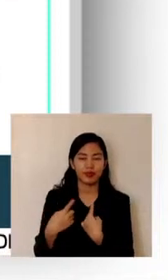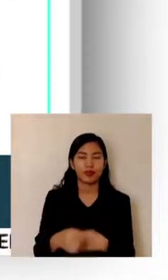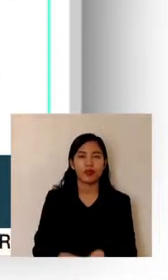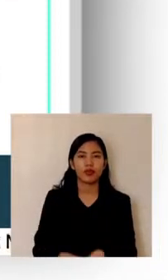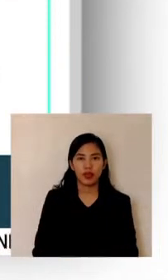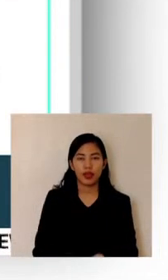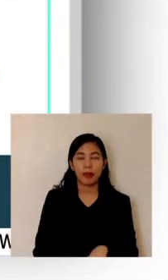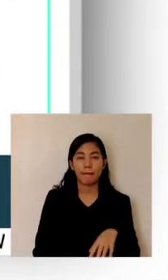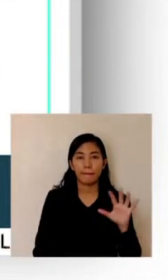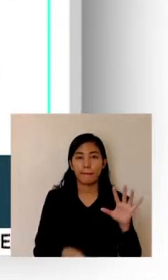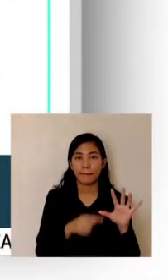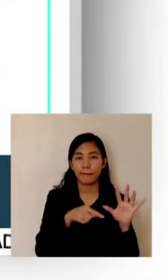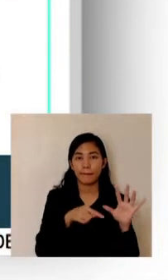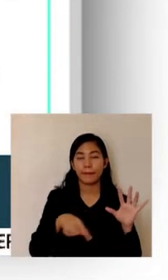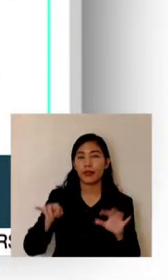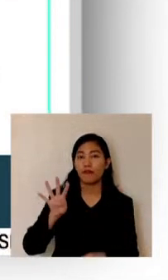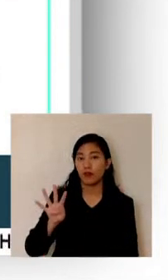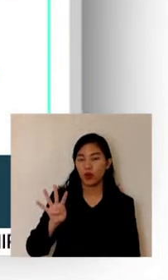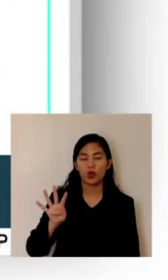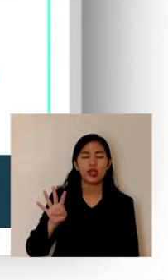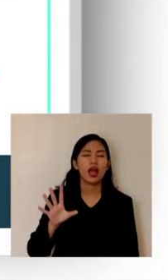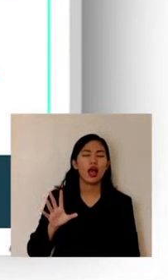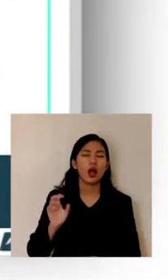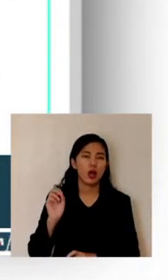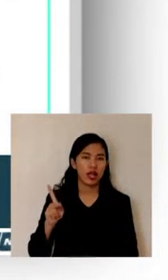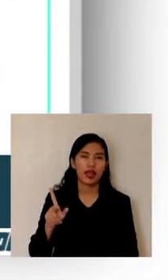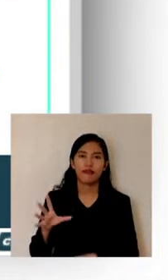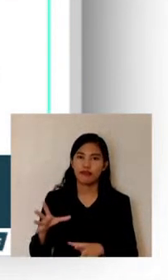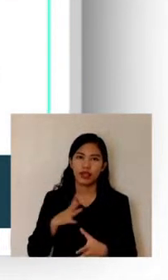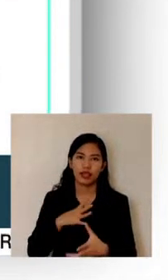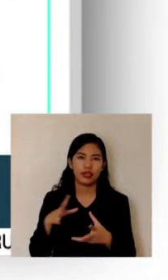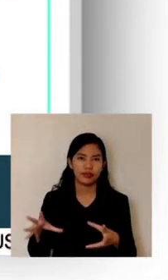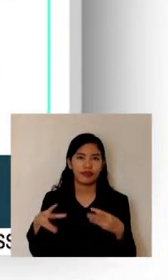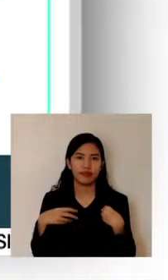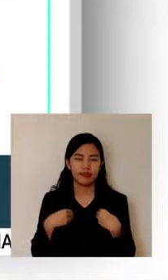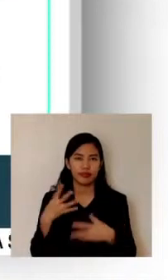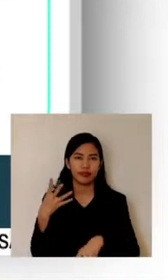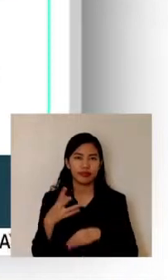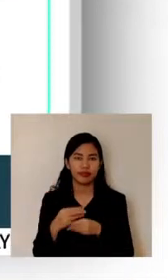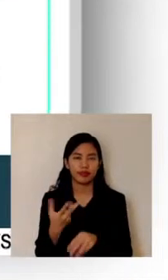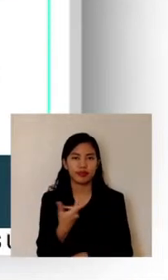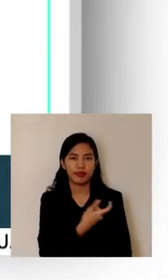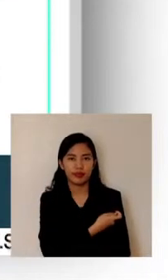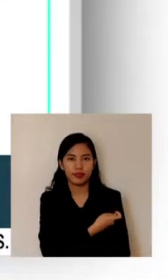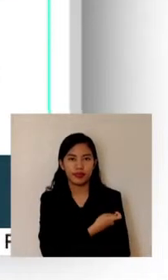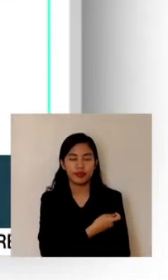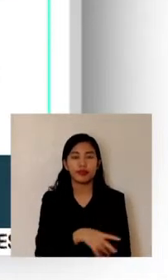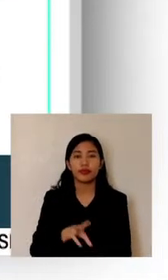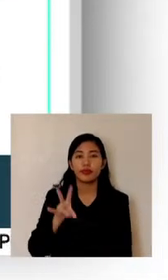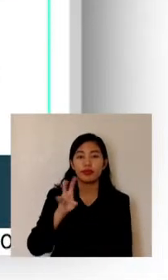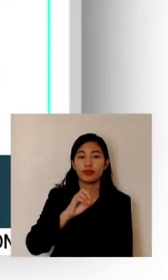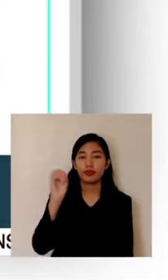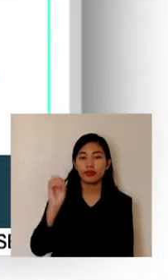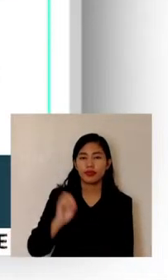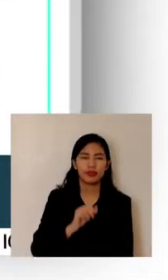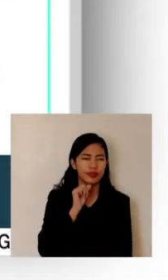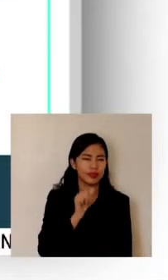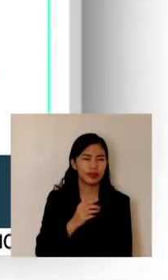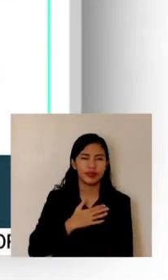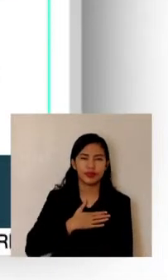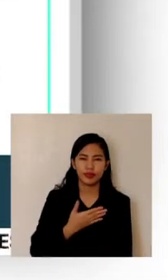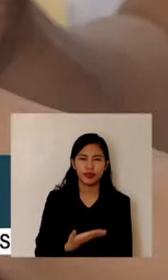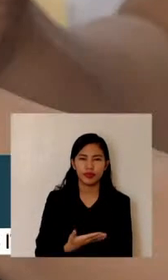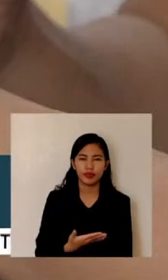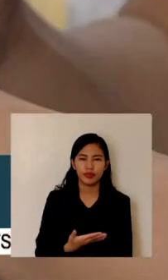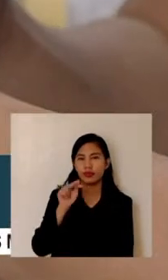80% of adult Filipinos are okay with getting an additional dose of the vaccine. 7% are unwilling, while 13% are unsure.